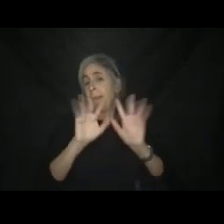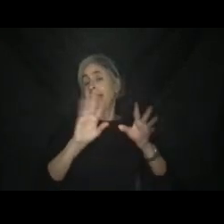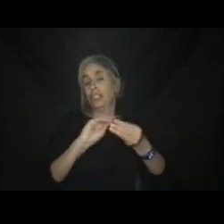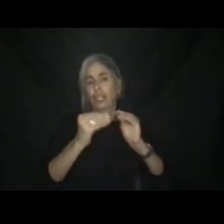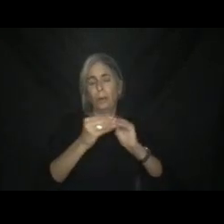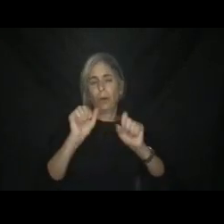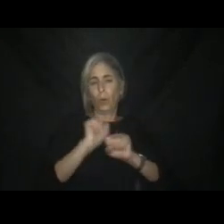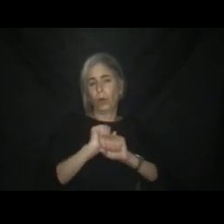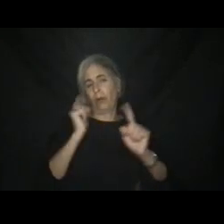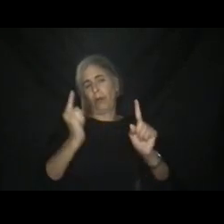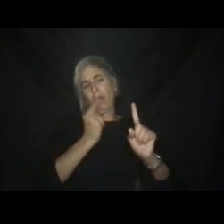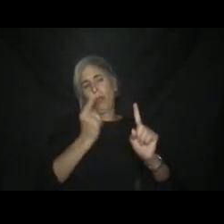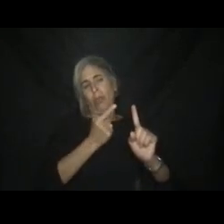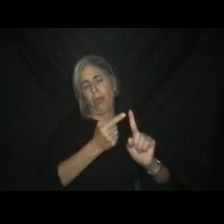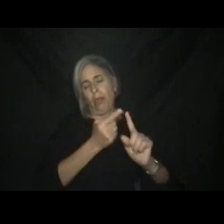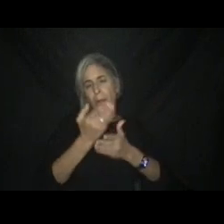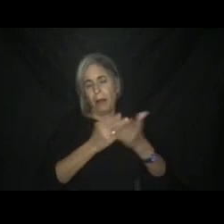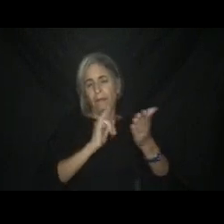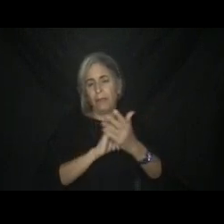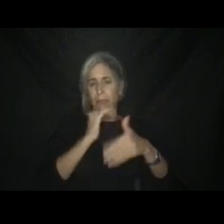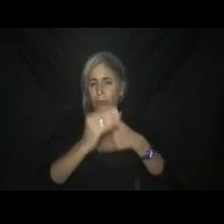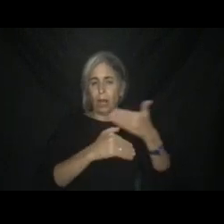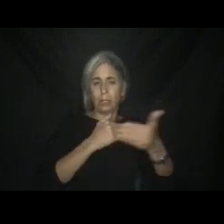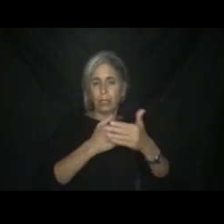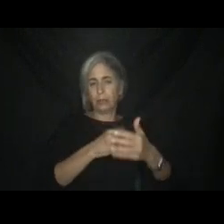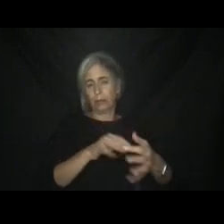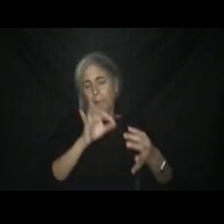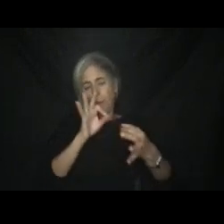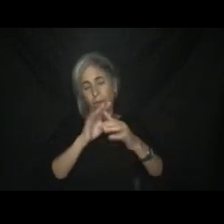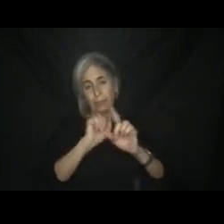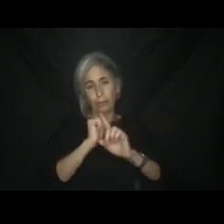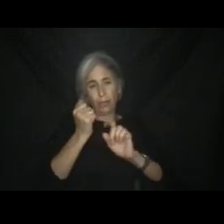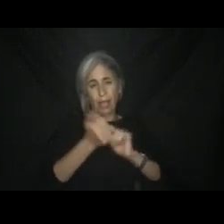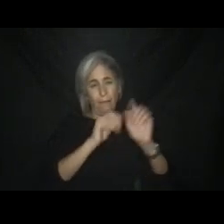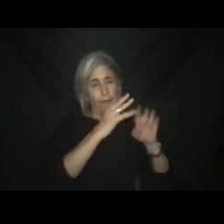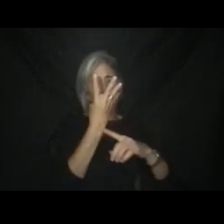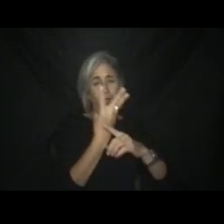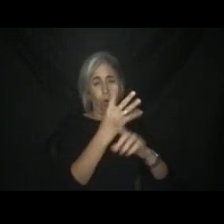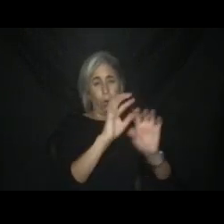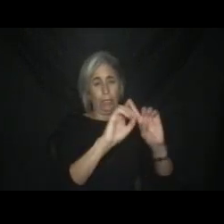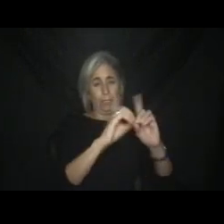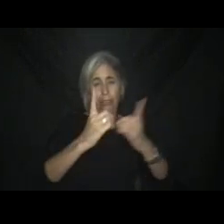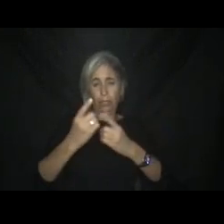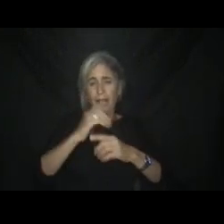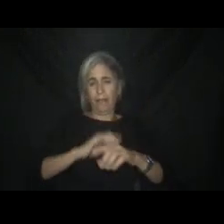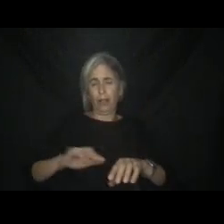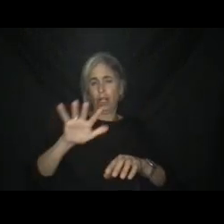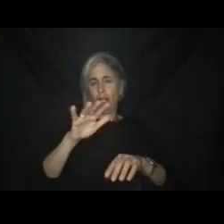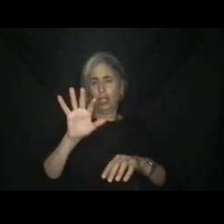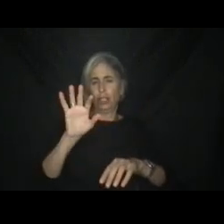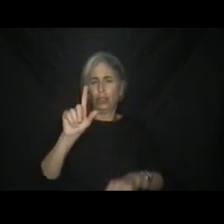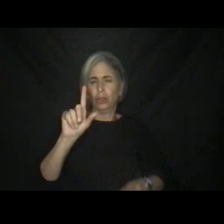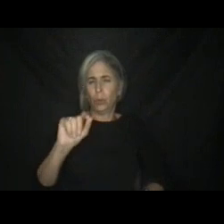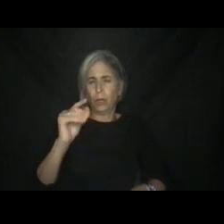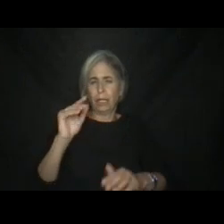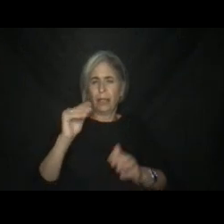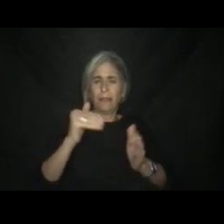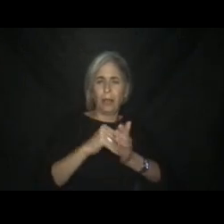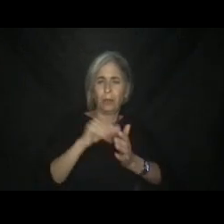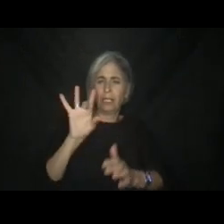working towards as part of this process. Ideally, each of the 4 districts would be as close to 20,873 as